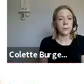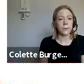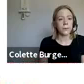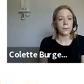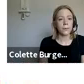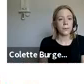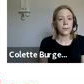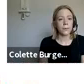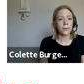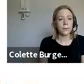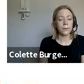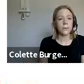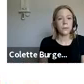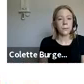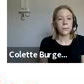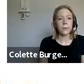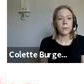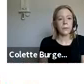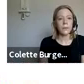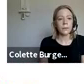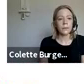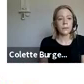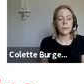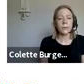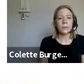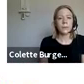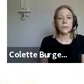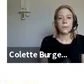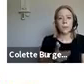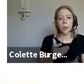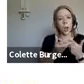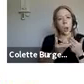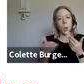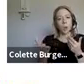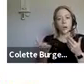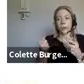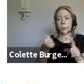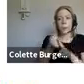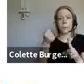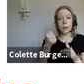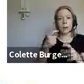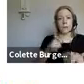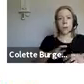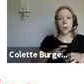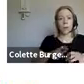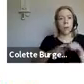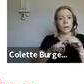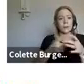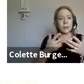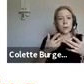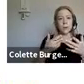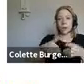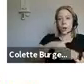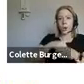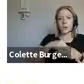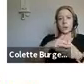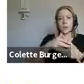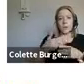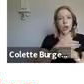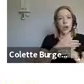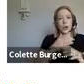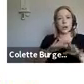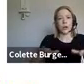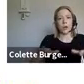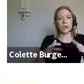I've got another slide there. So a lot is to be said about the long-term impact of quality, inclusive early childhood development and